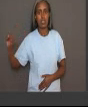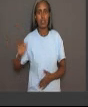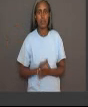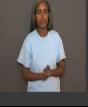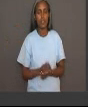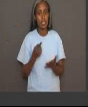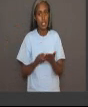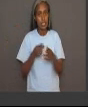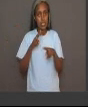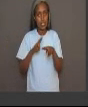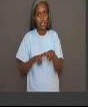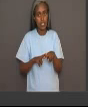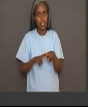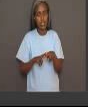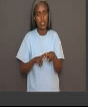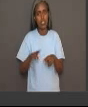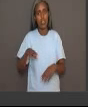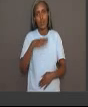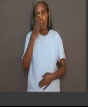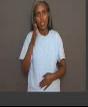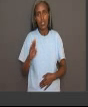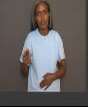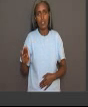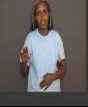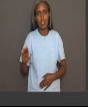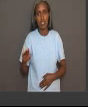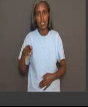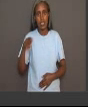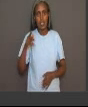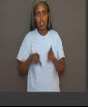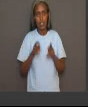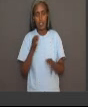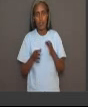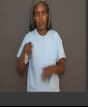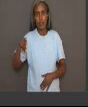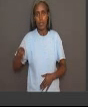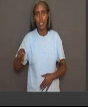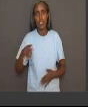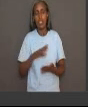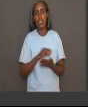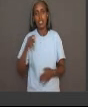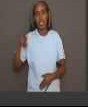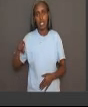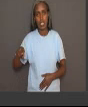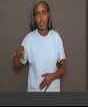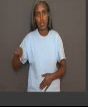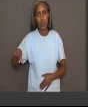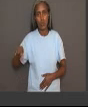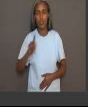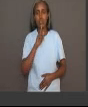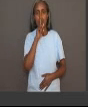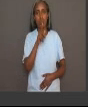It states that whenever, if P, then Q is